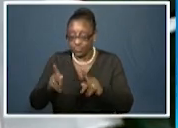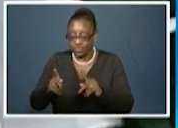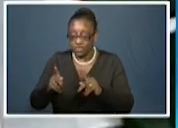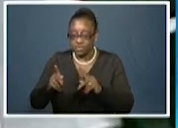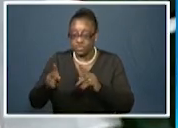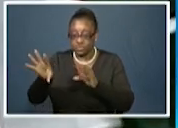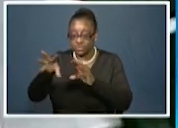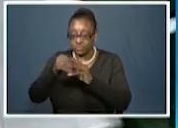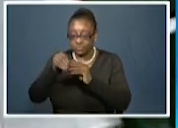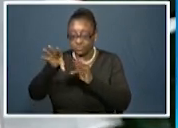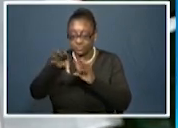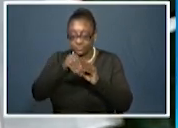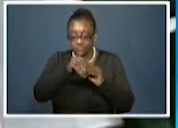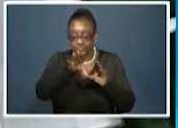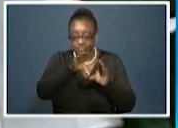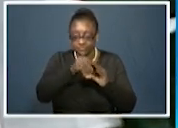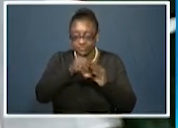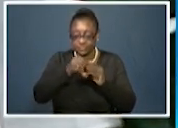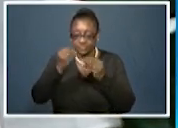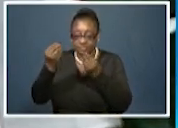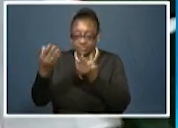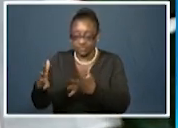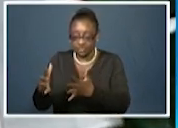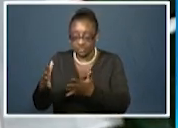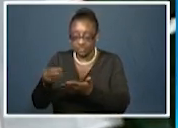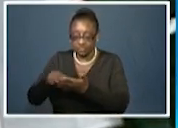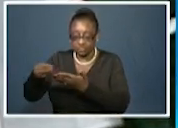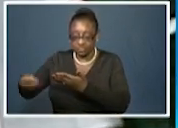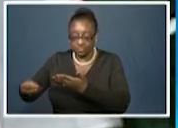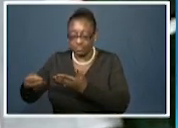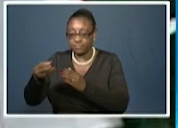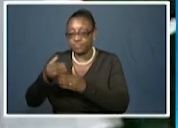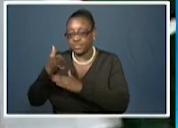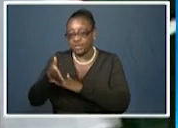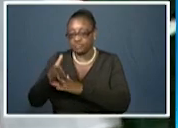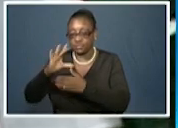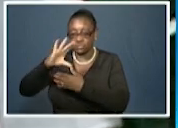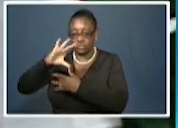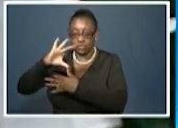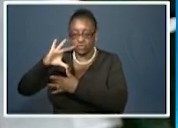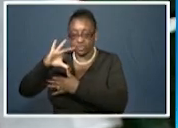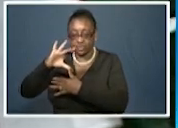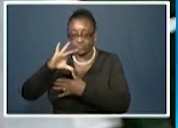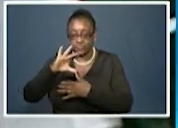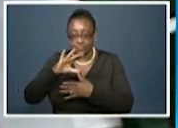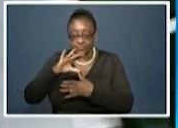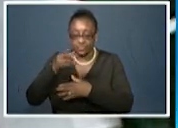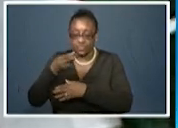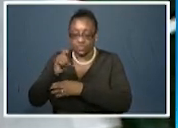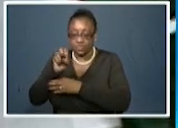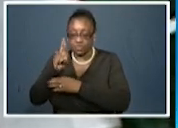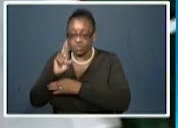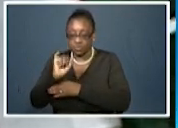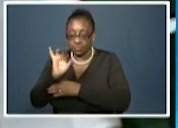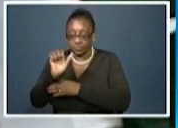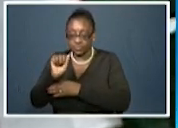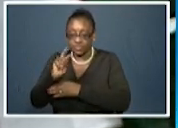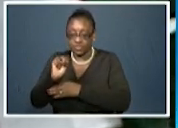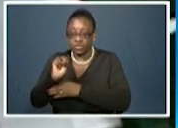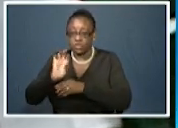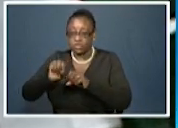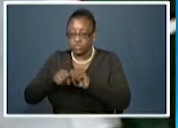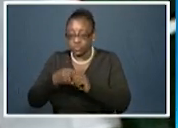of spending after Dorian and during the pandemic in order, so that the people's money can